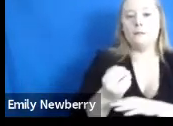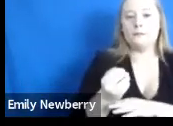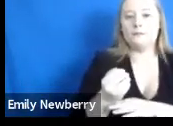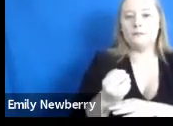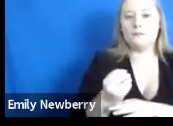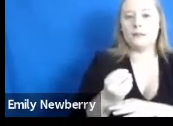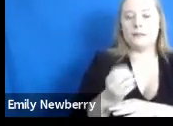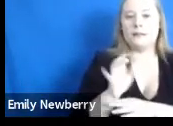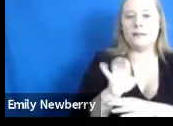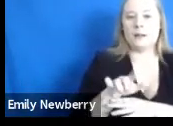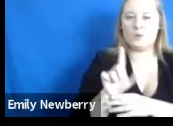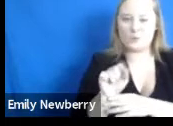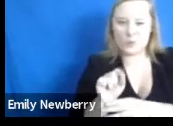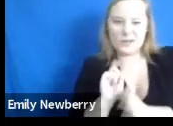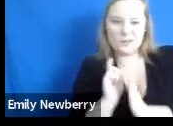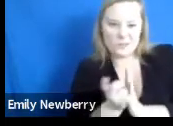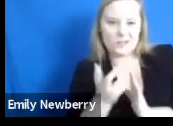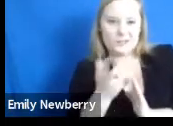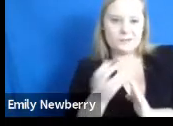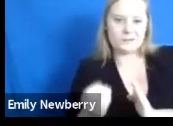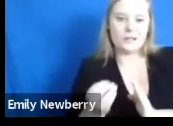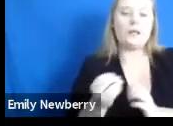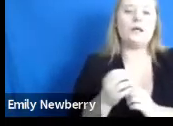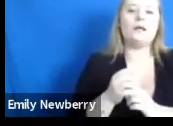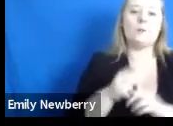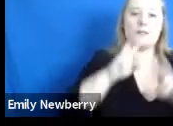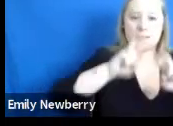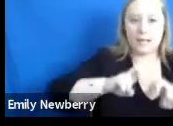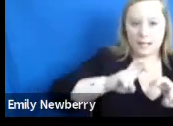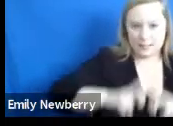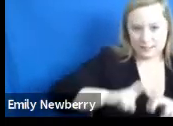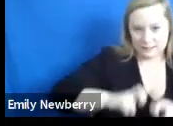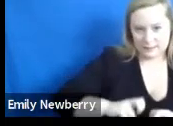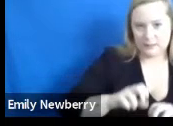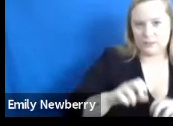and we filtered the supernatant and analyzed in ICP-MS.